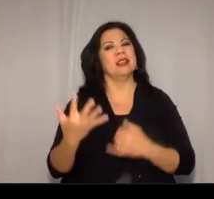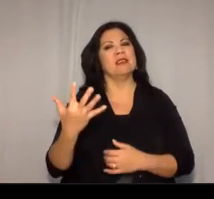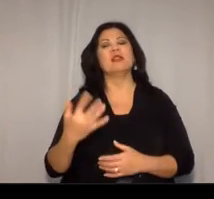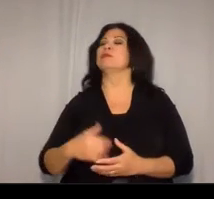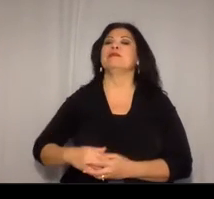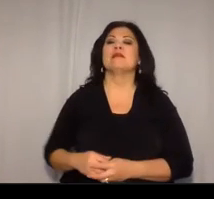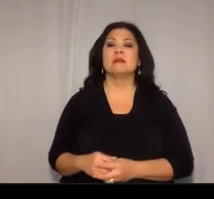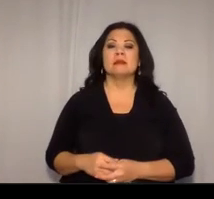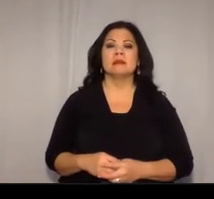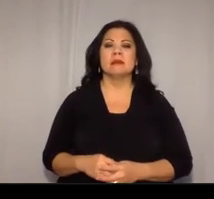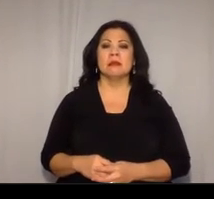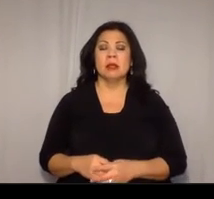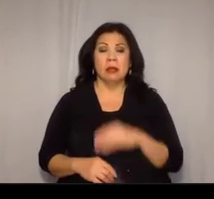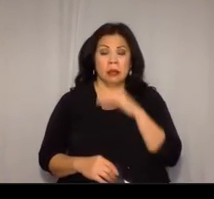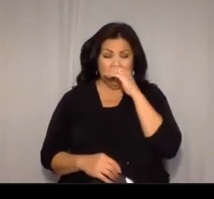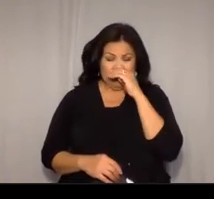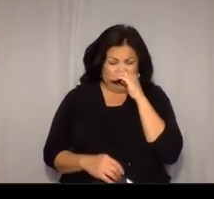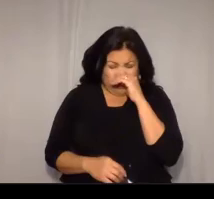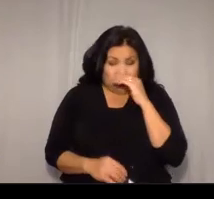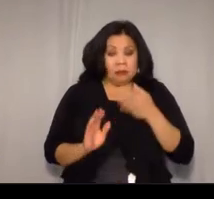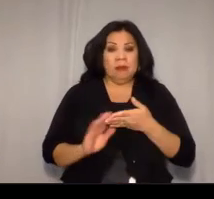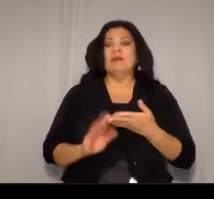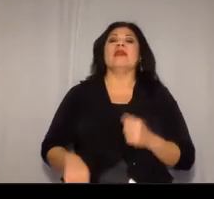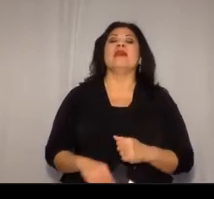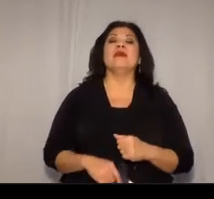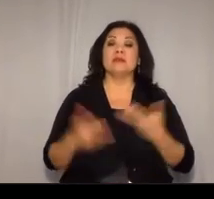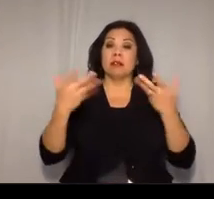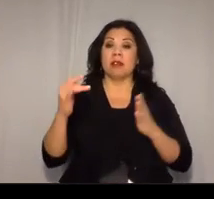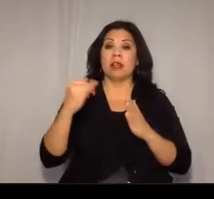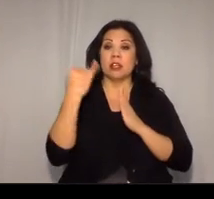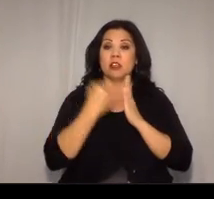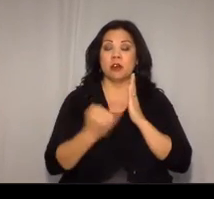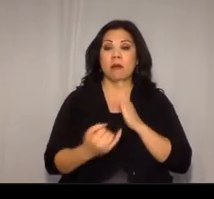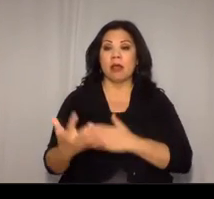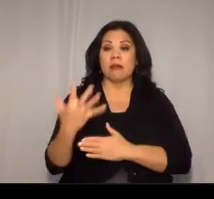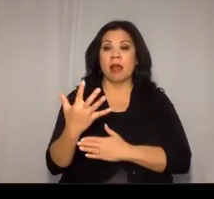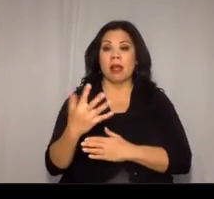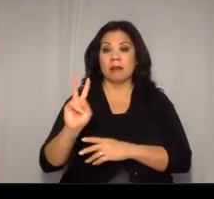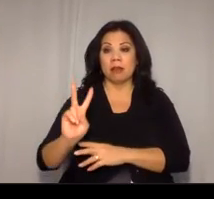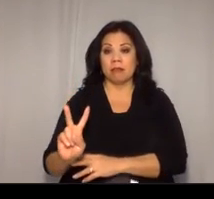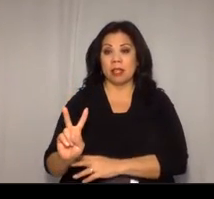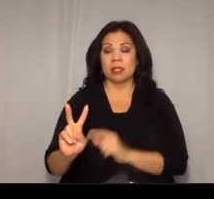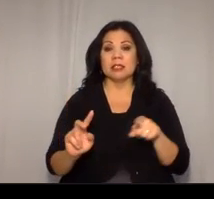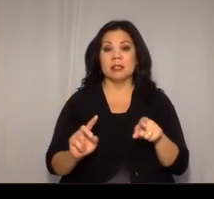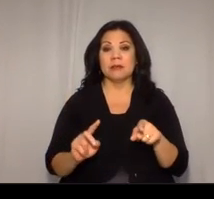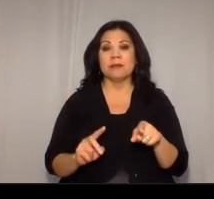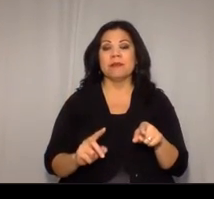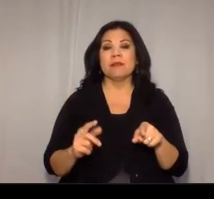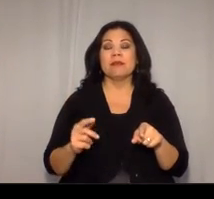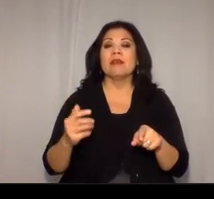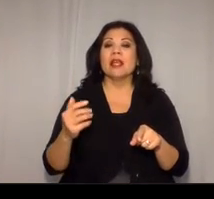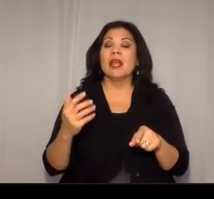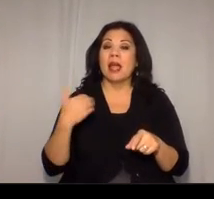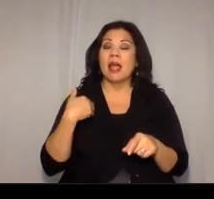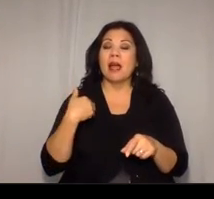here. So when you draw 5 V's, you end up with 1, 2, 3, 4, 5